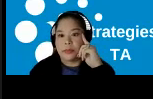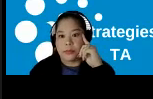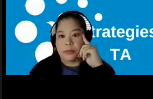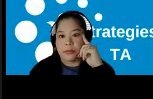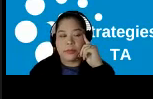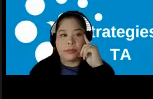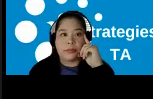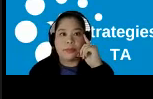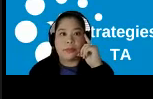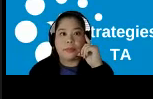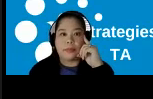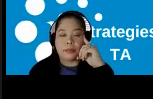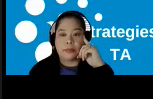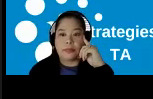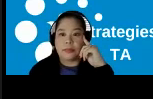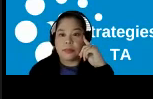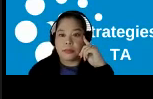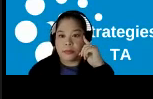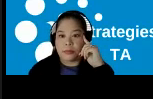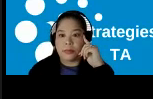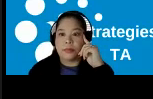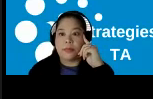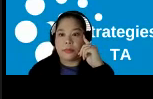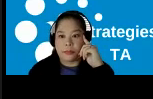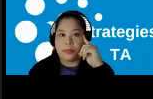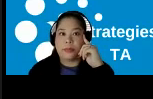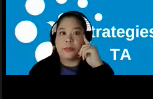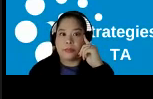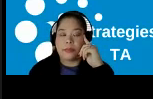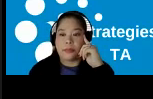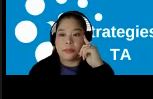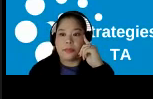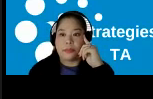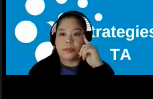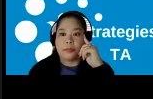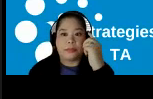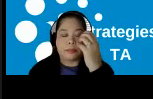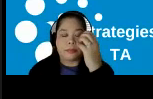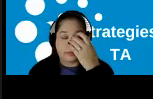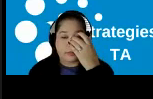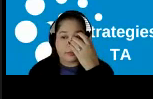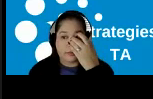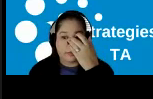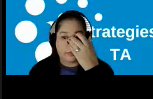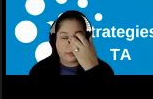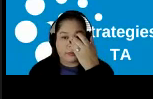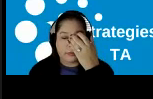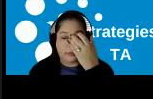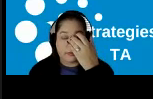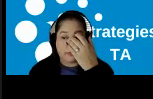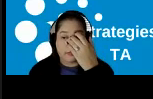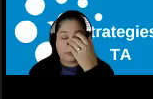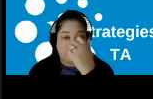what each of those agencies can provide, and what they can really gain in terms